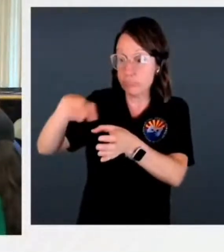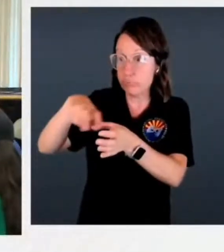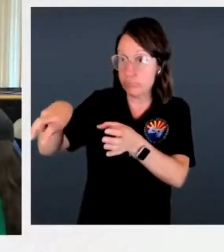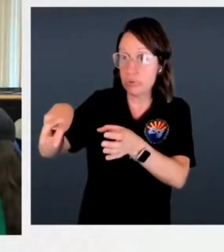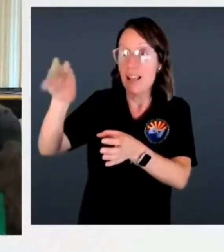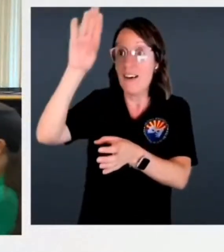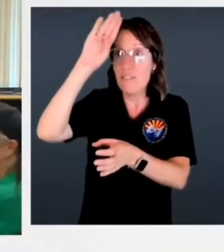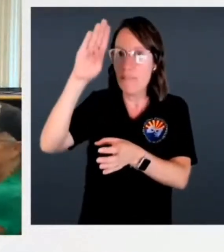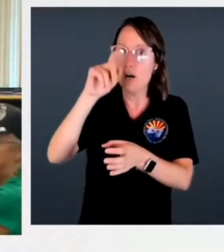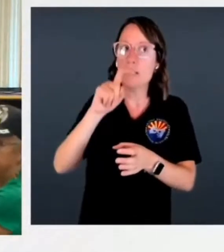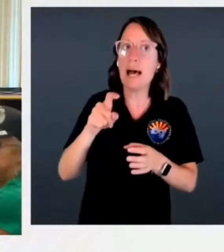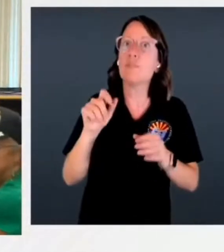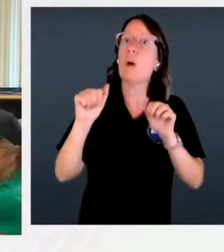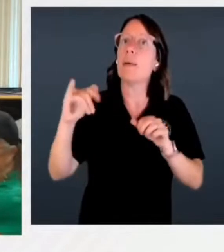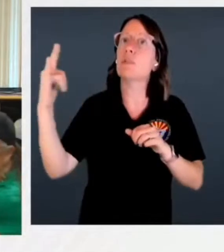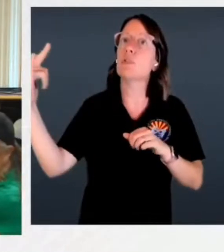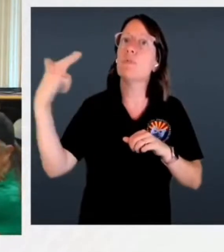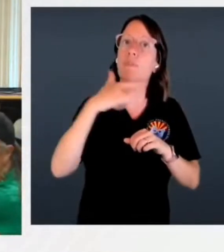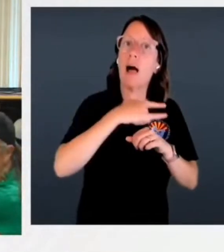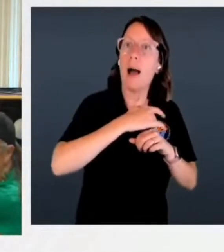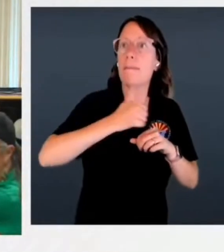sort of thing.